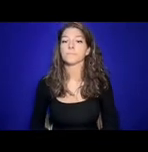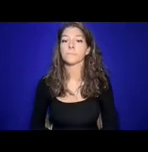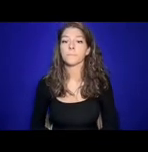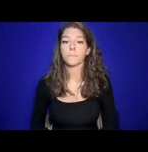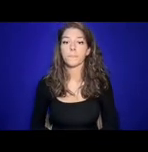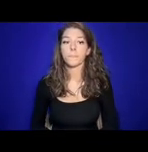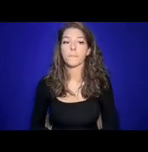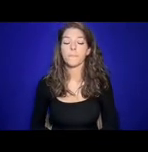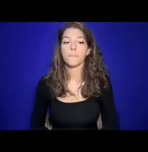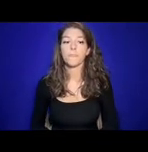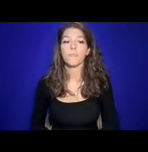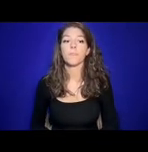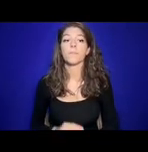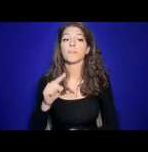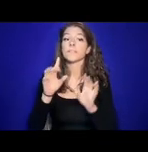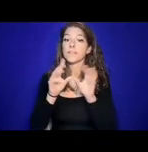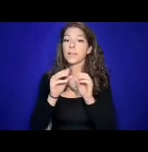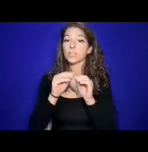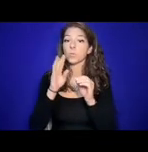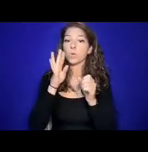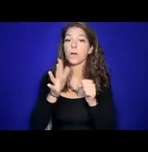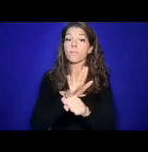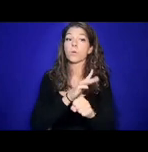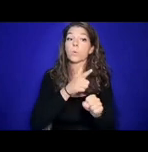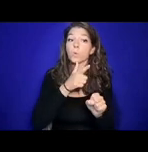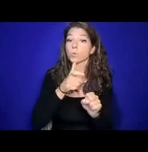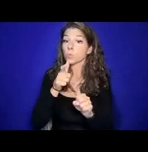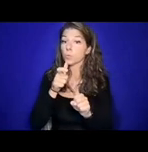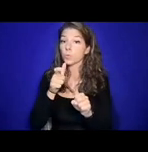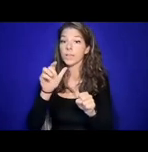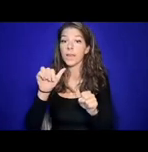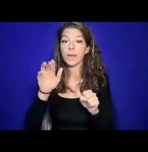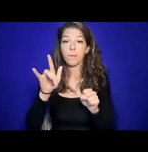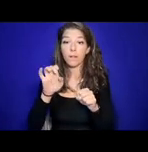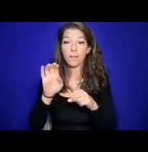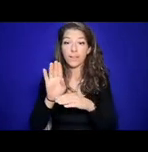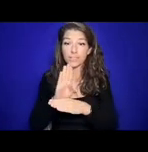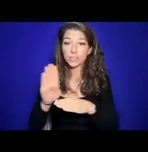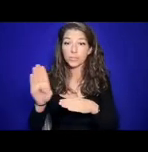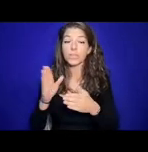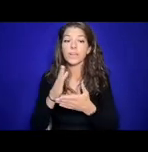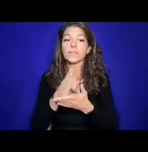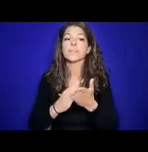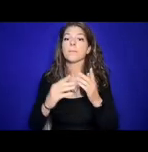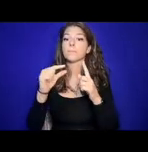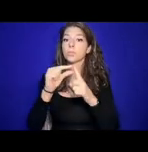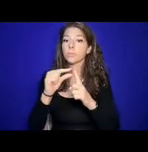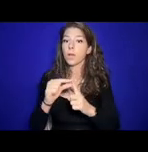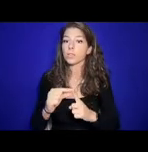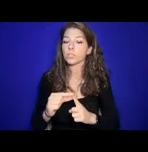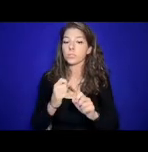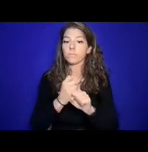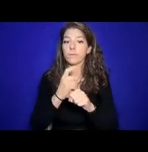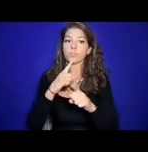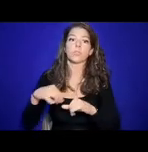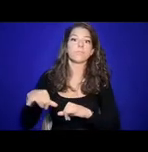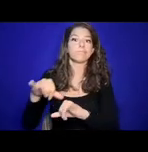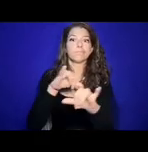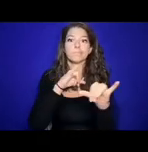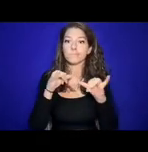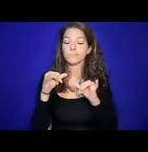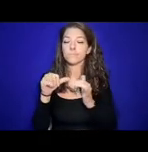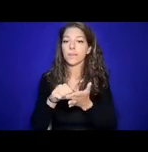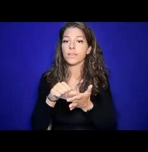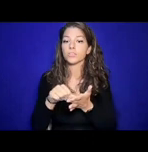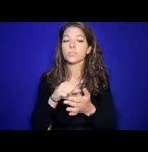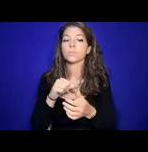This session will cover who's who in the ABLE industry and some terminology to make sure we're all on the same